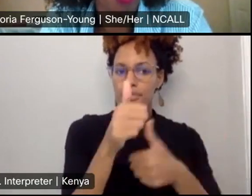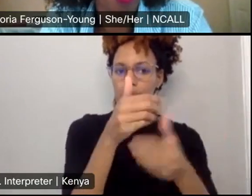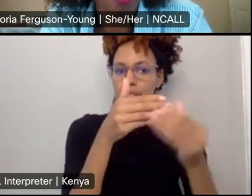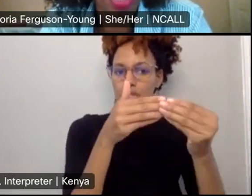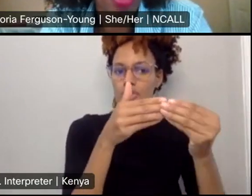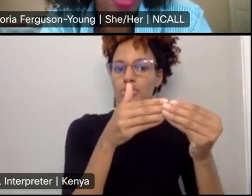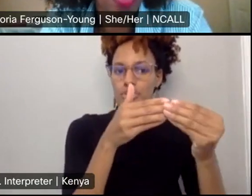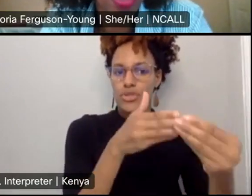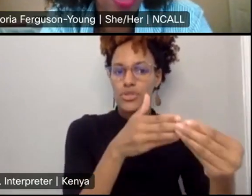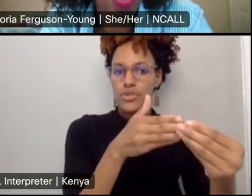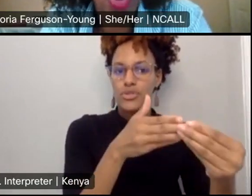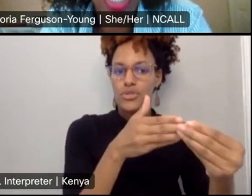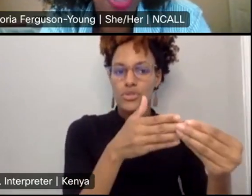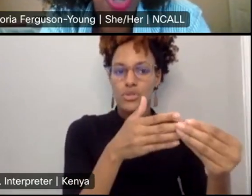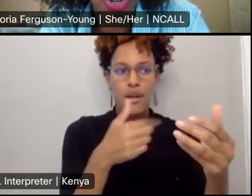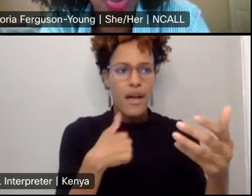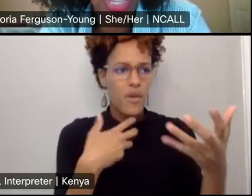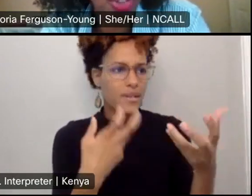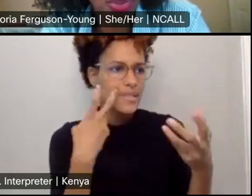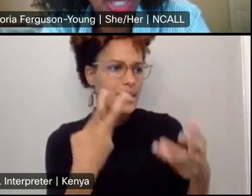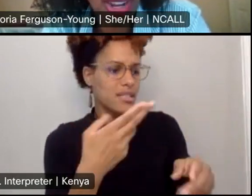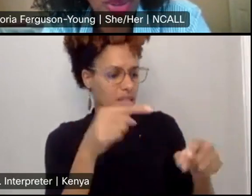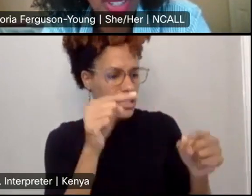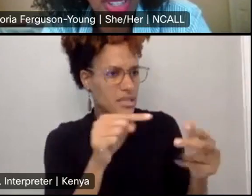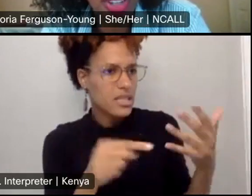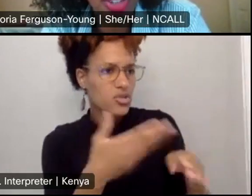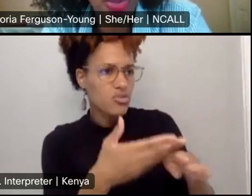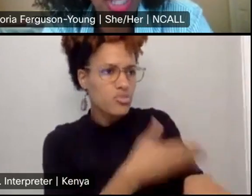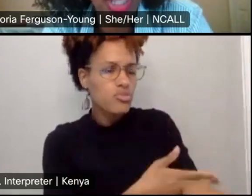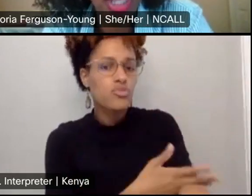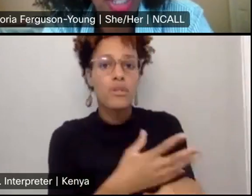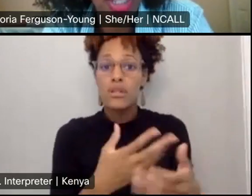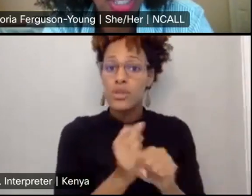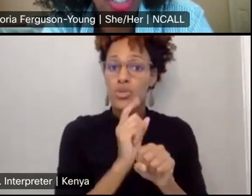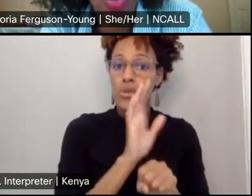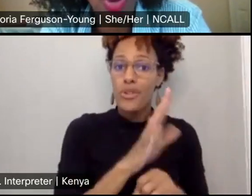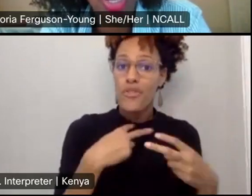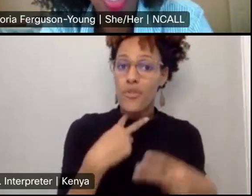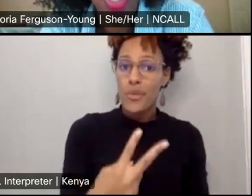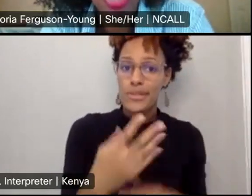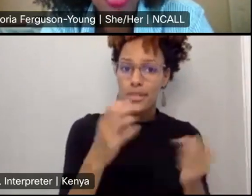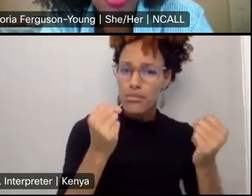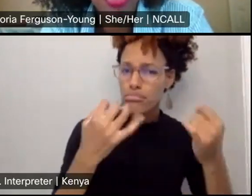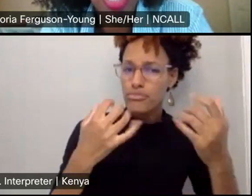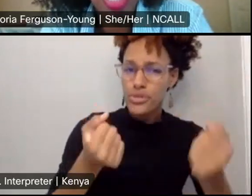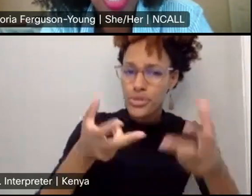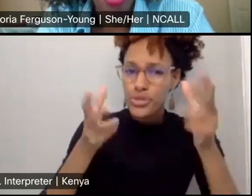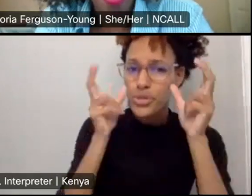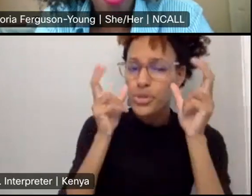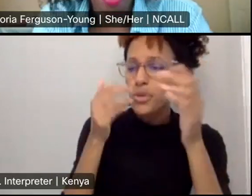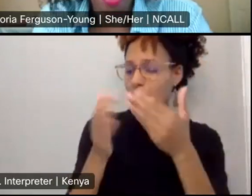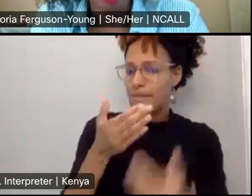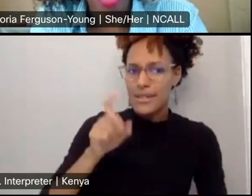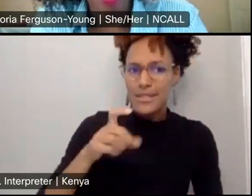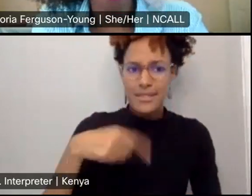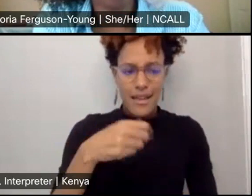and to make make their support needs heard when they do reach out to really clearly just share like what needs they may have that